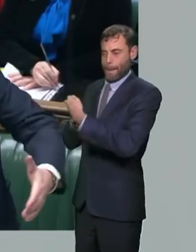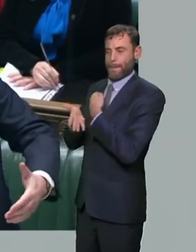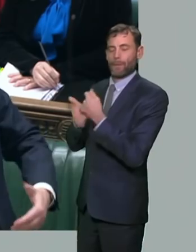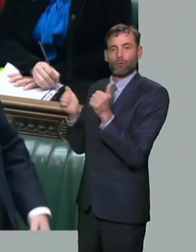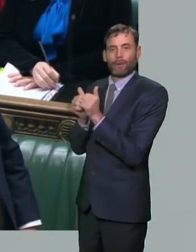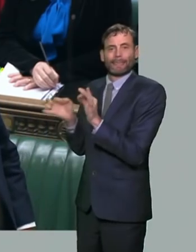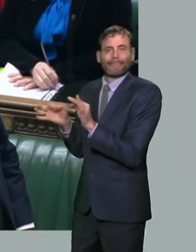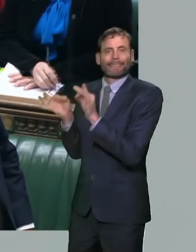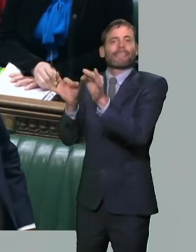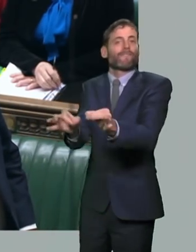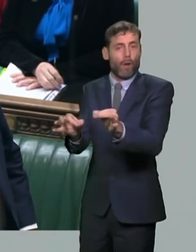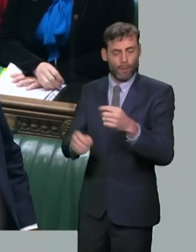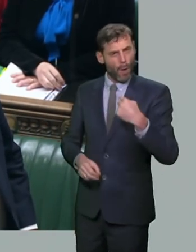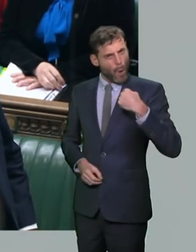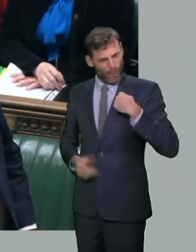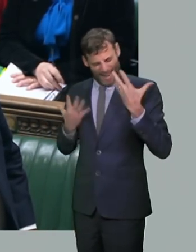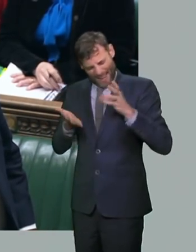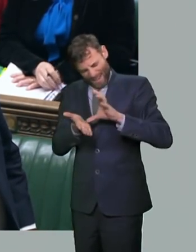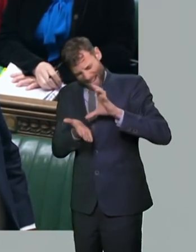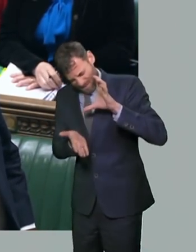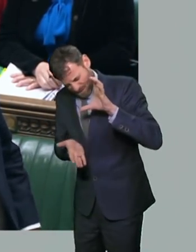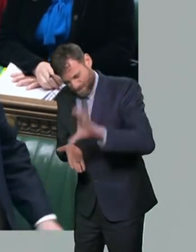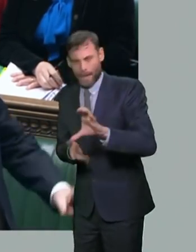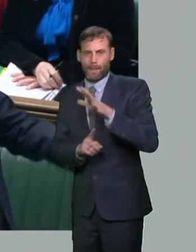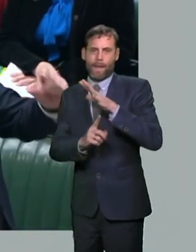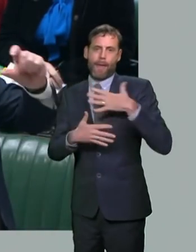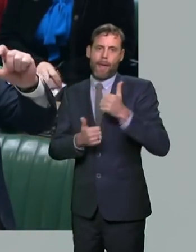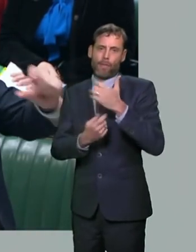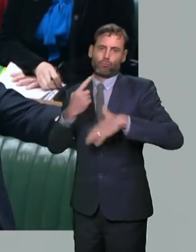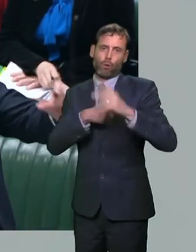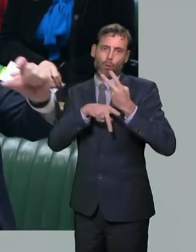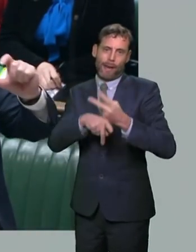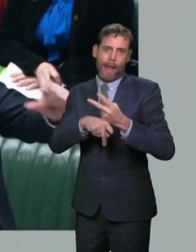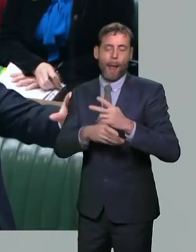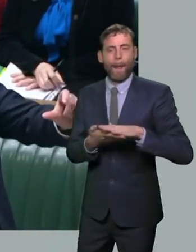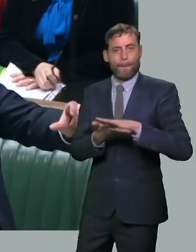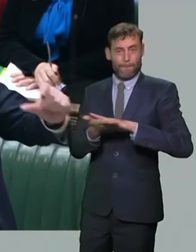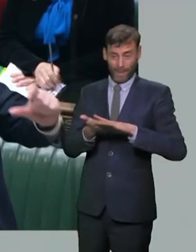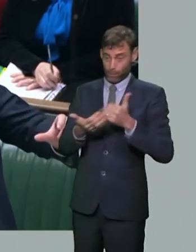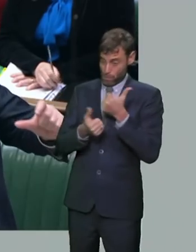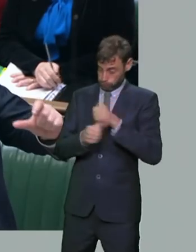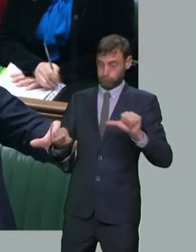the huge investment that we are making now in health and social care, we are allowing for the first